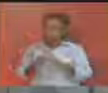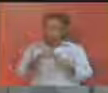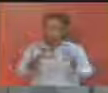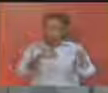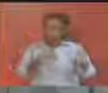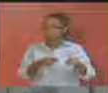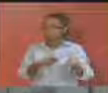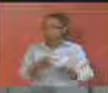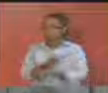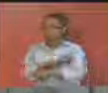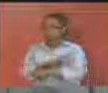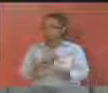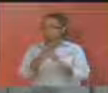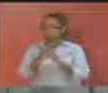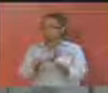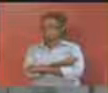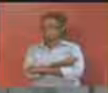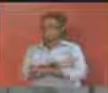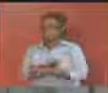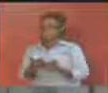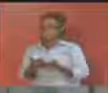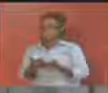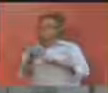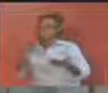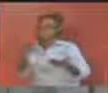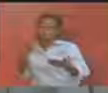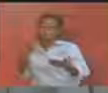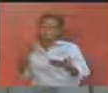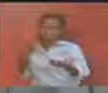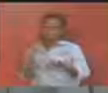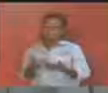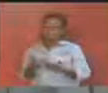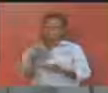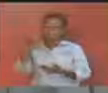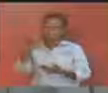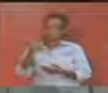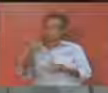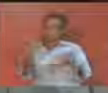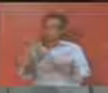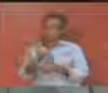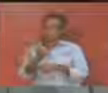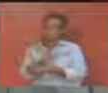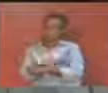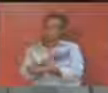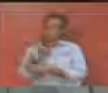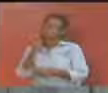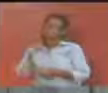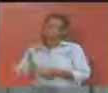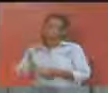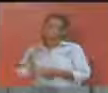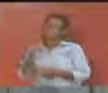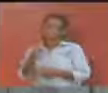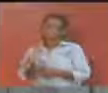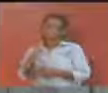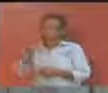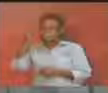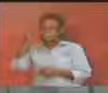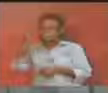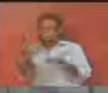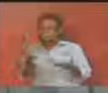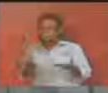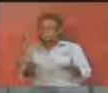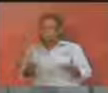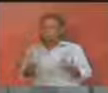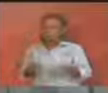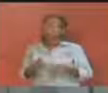any vaccines that we can identify that possibly we may not start rolling out, but we can order before approval